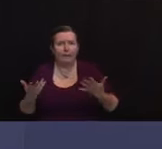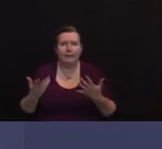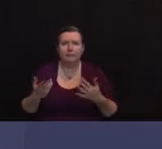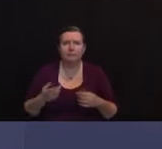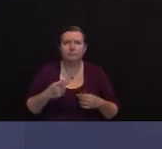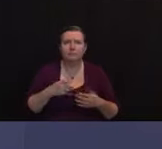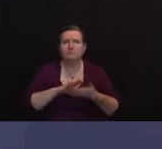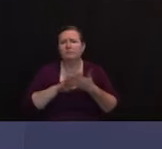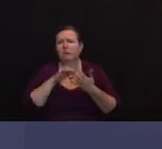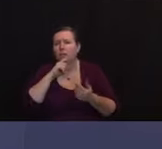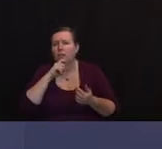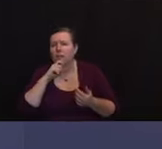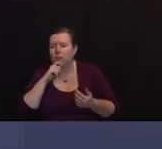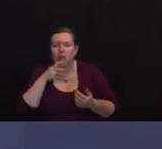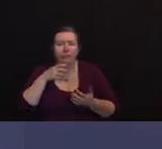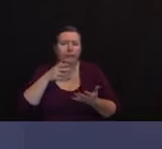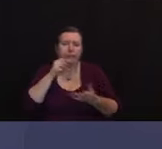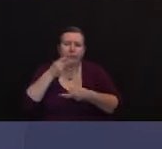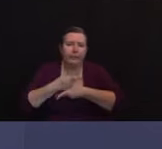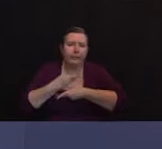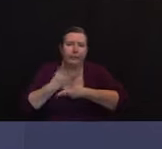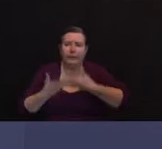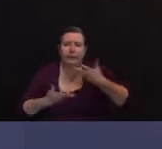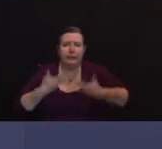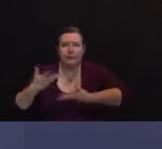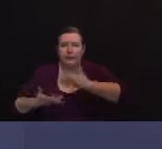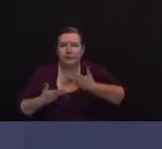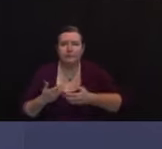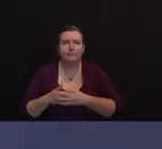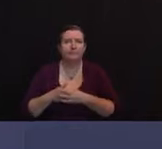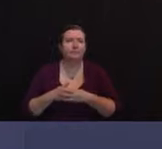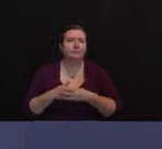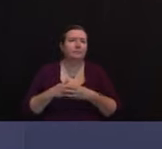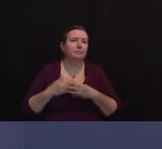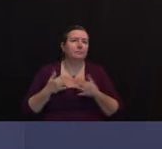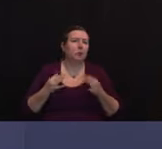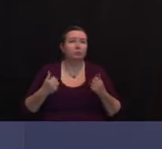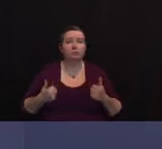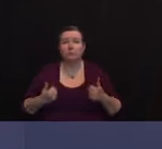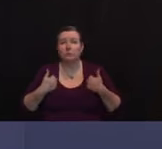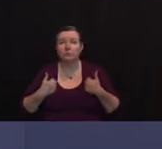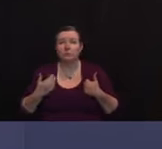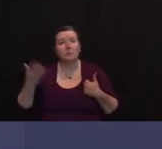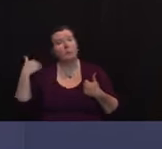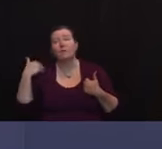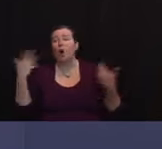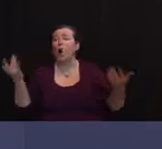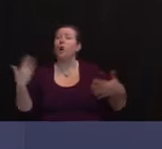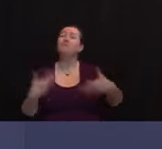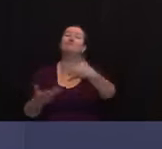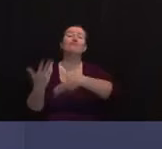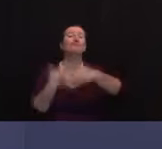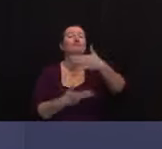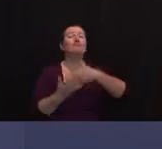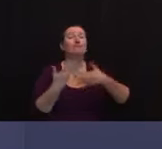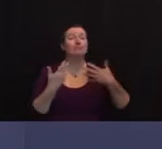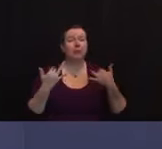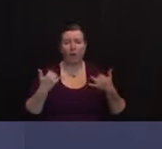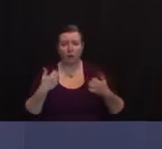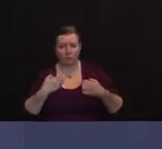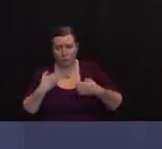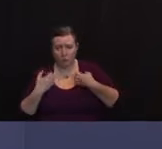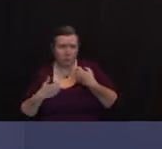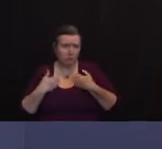resident who used to talk and interact with others, but is now experiencing emotional distress,